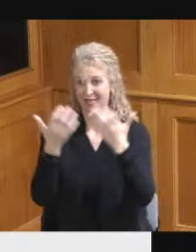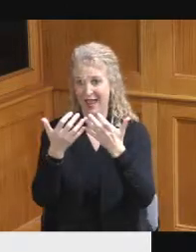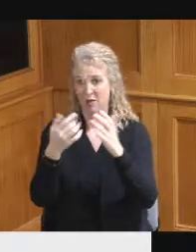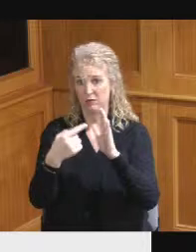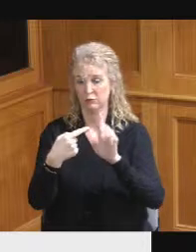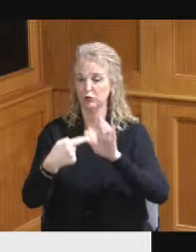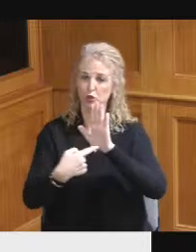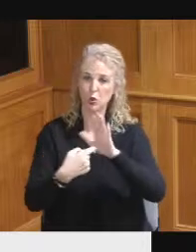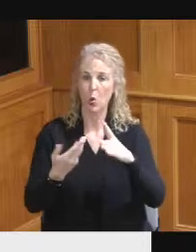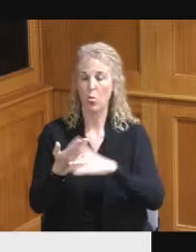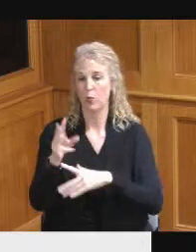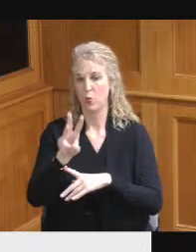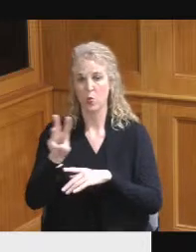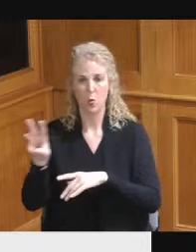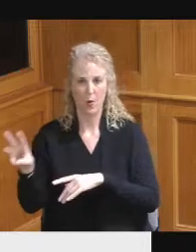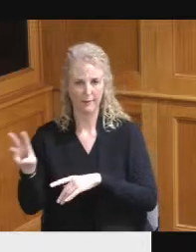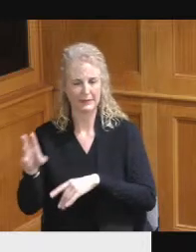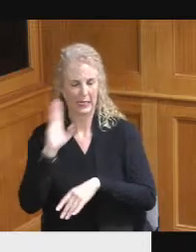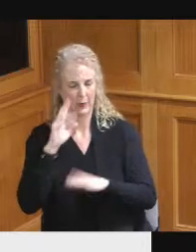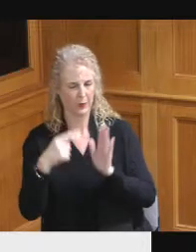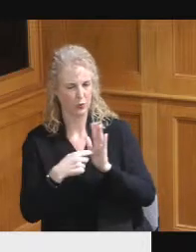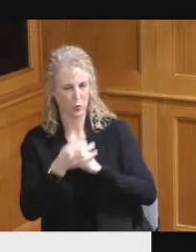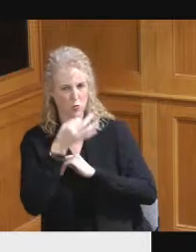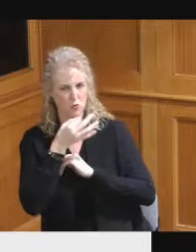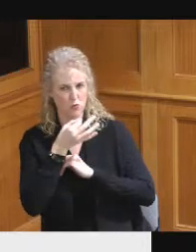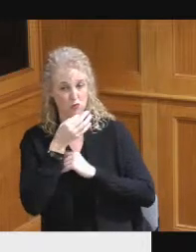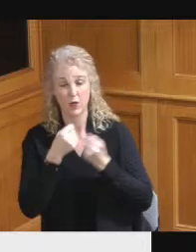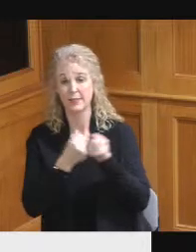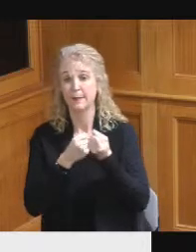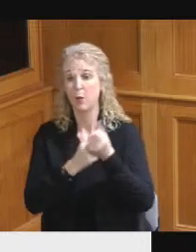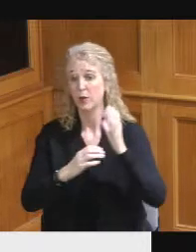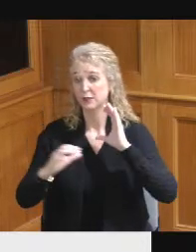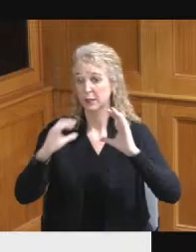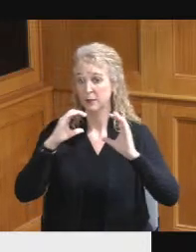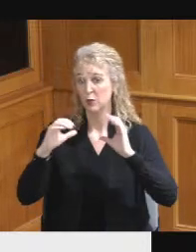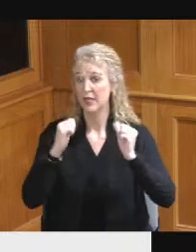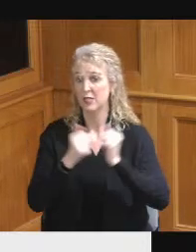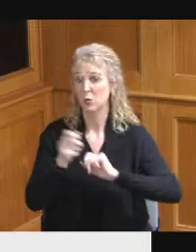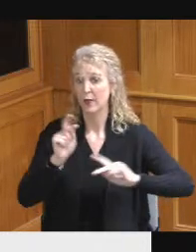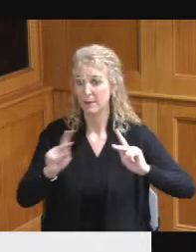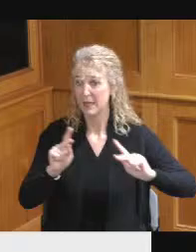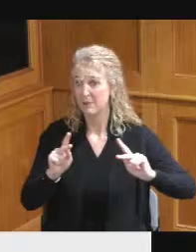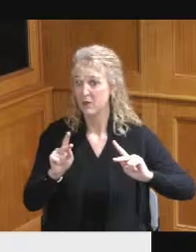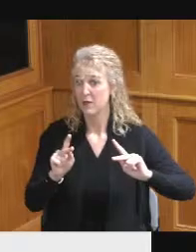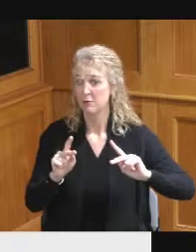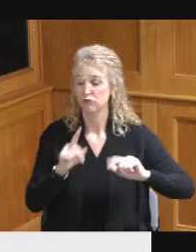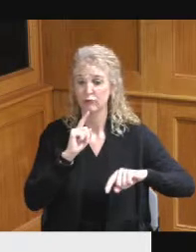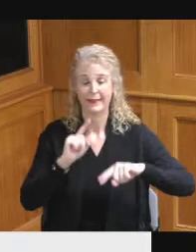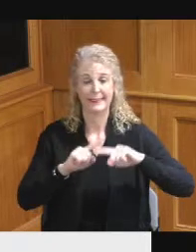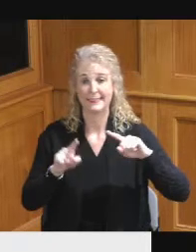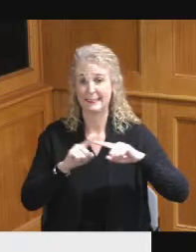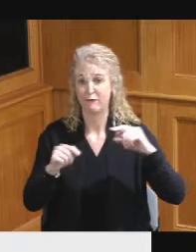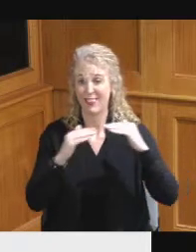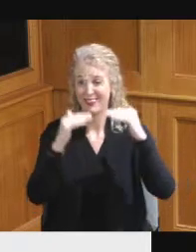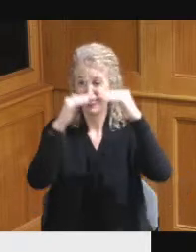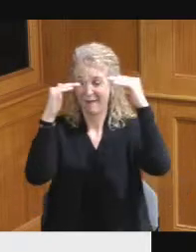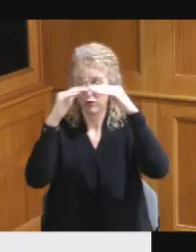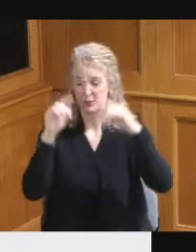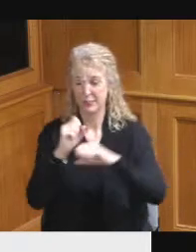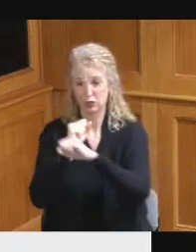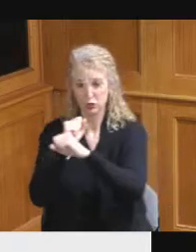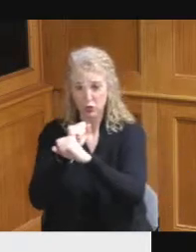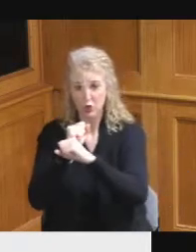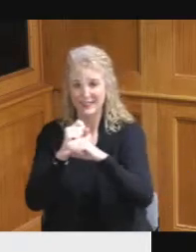as we will see in a few slides. It supports communications with stakeholders at varying levels of security and